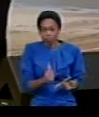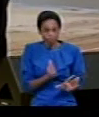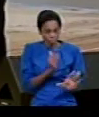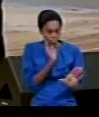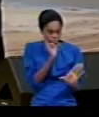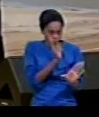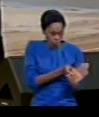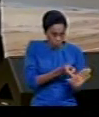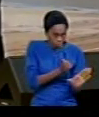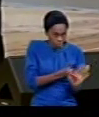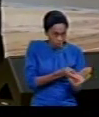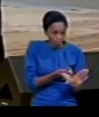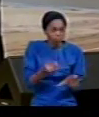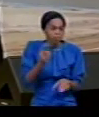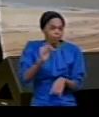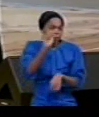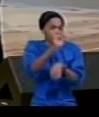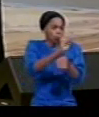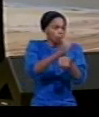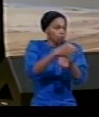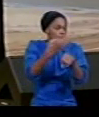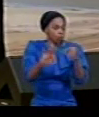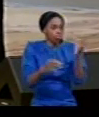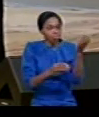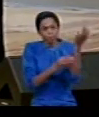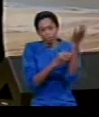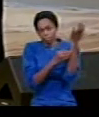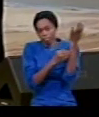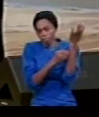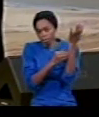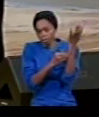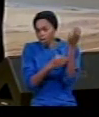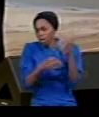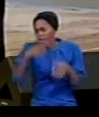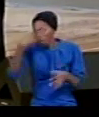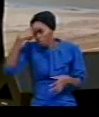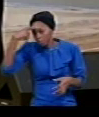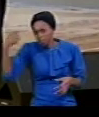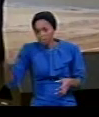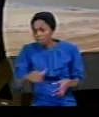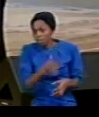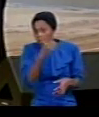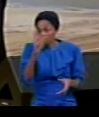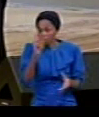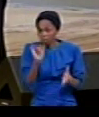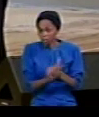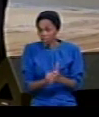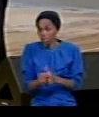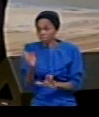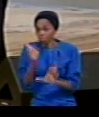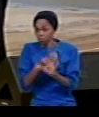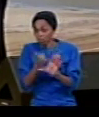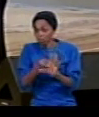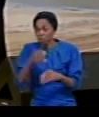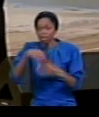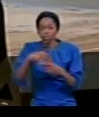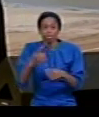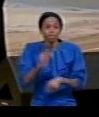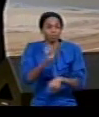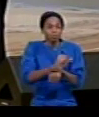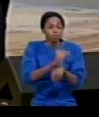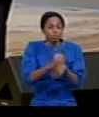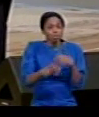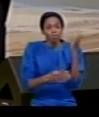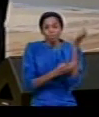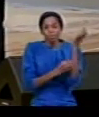the works of the flesh, because anyone indulging in the works of the flesh